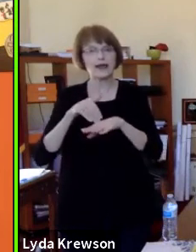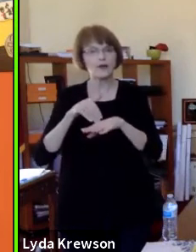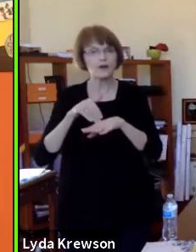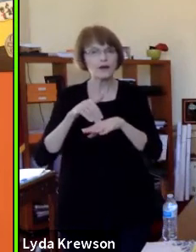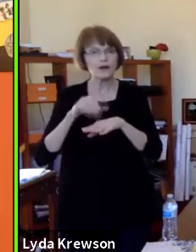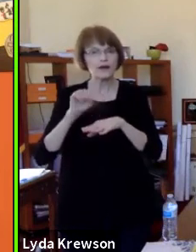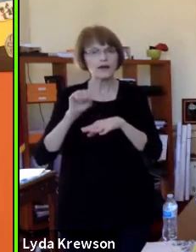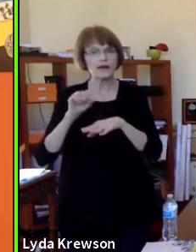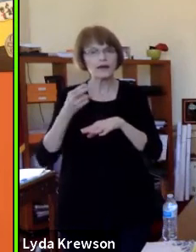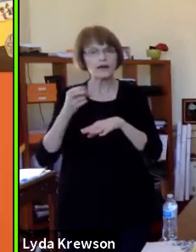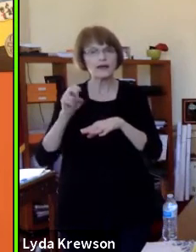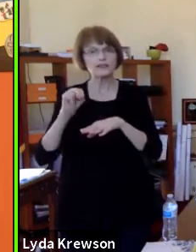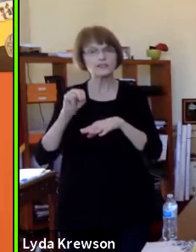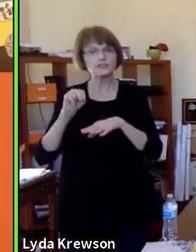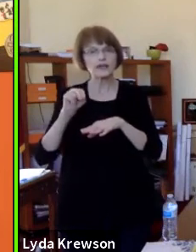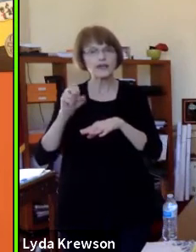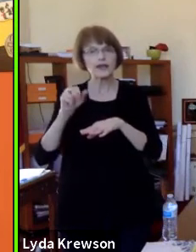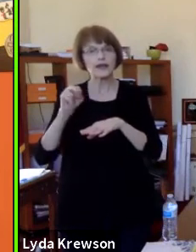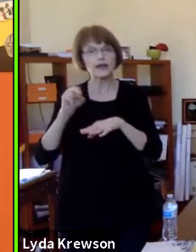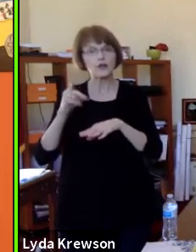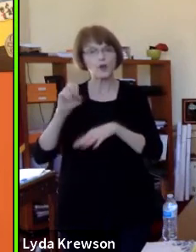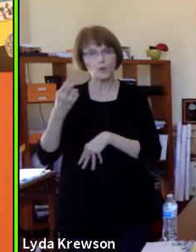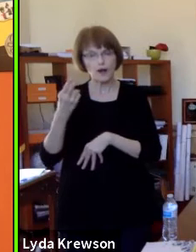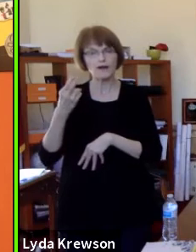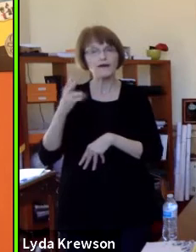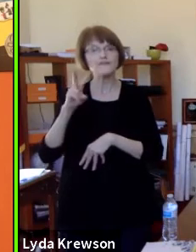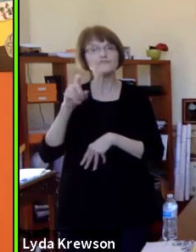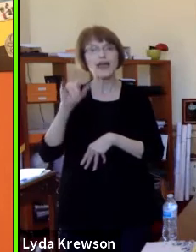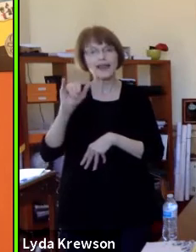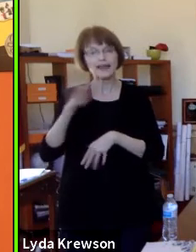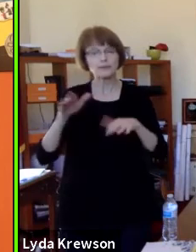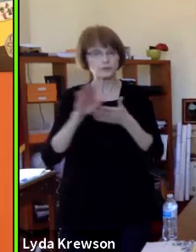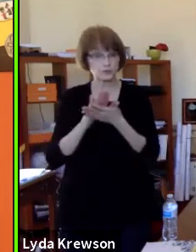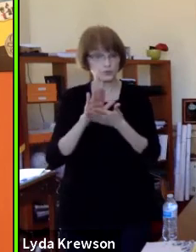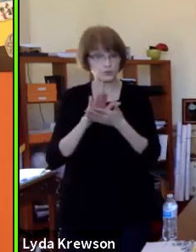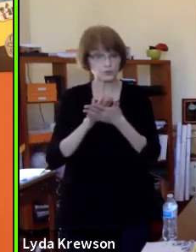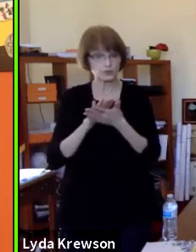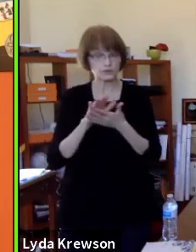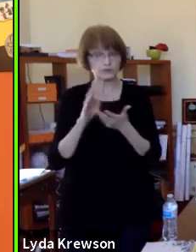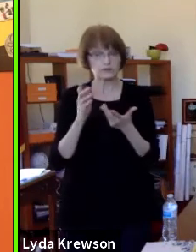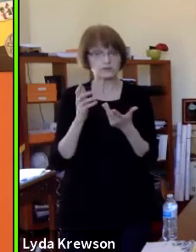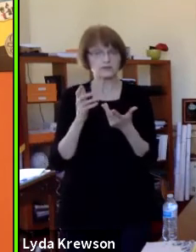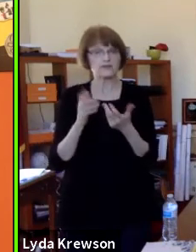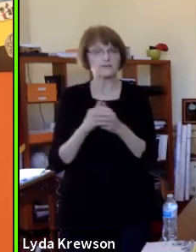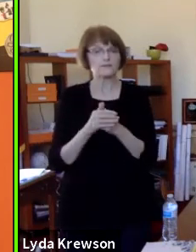Shenandoah Valley Elementary. Should we consider